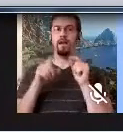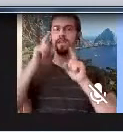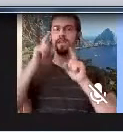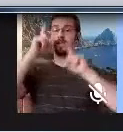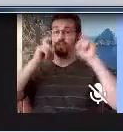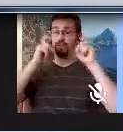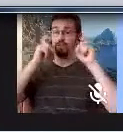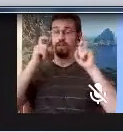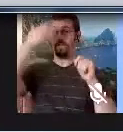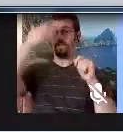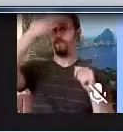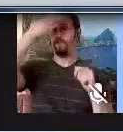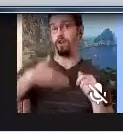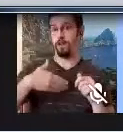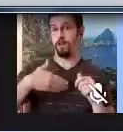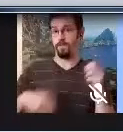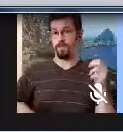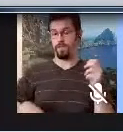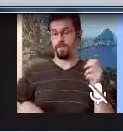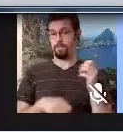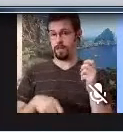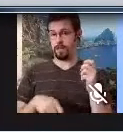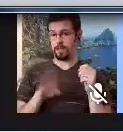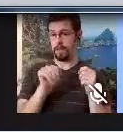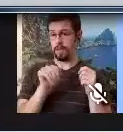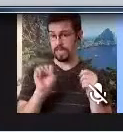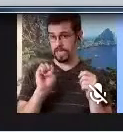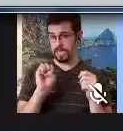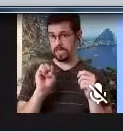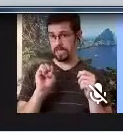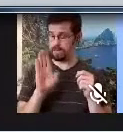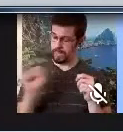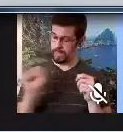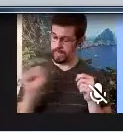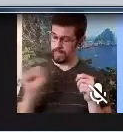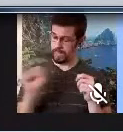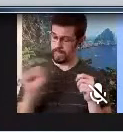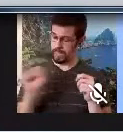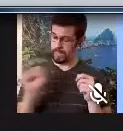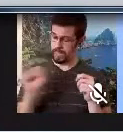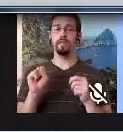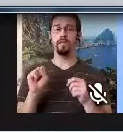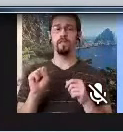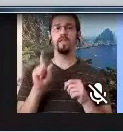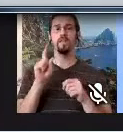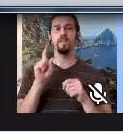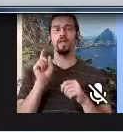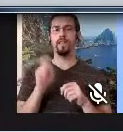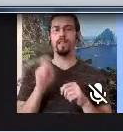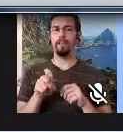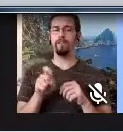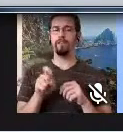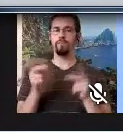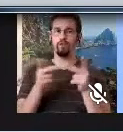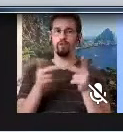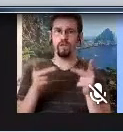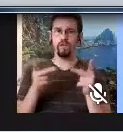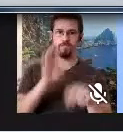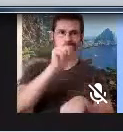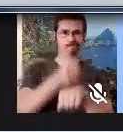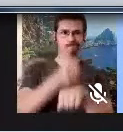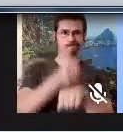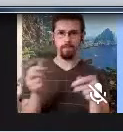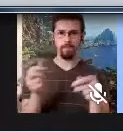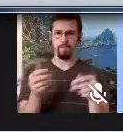amplify the illusory effect, but it means that all of the performance decisions have to be pre-planned and they have to know it, each of